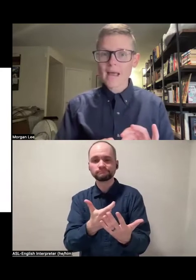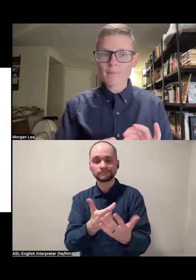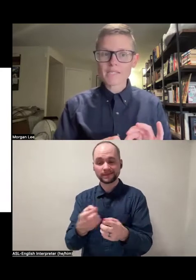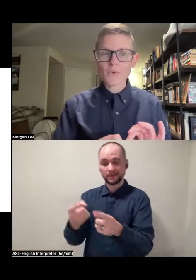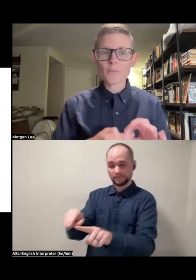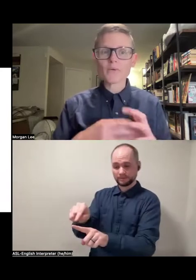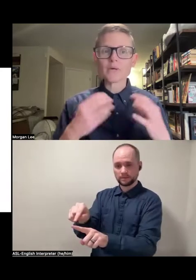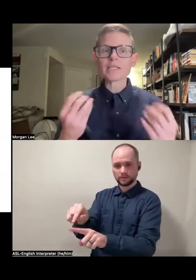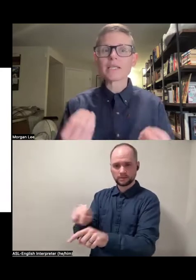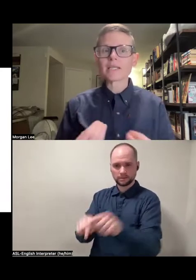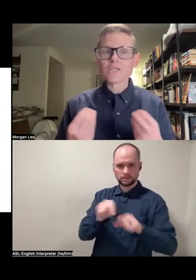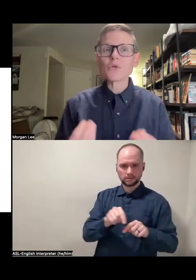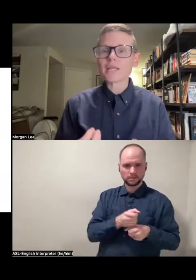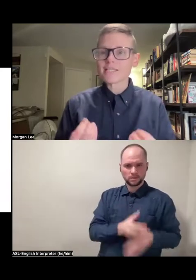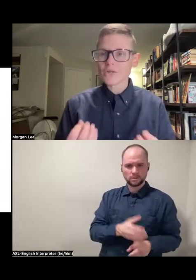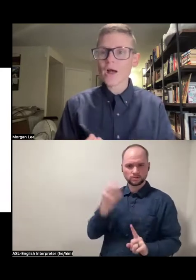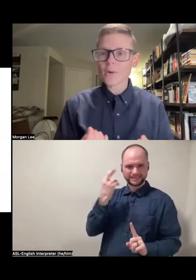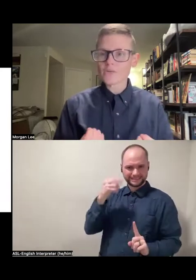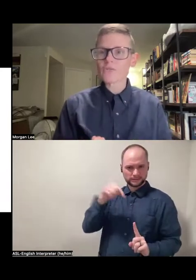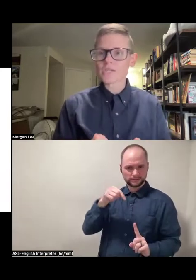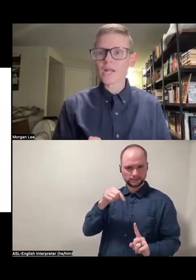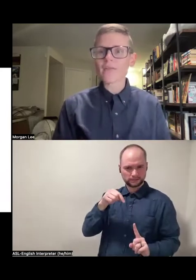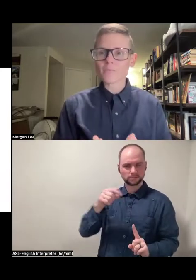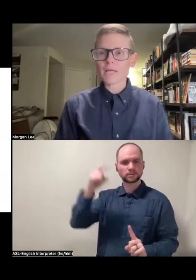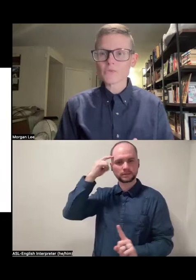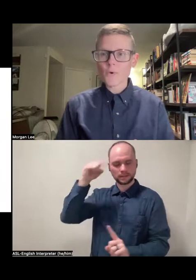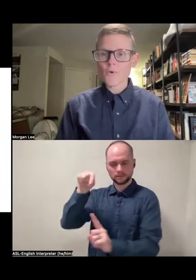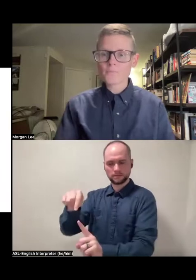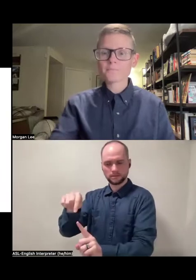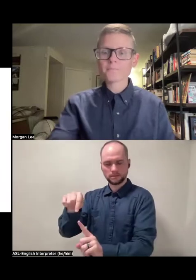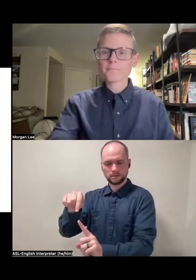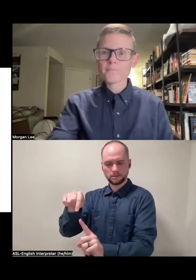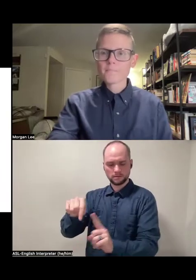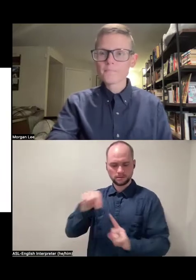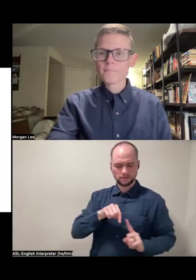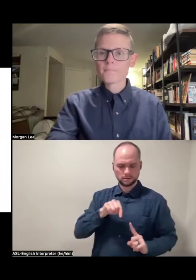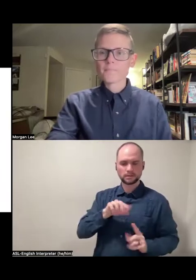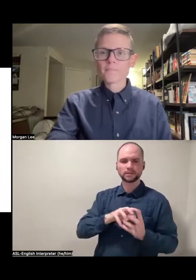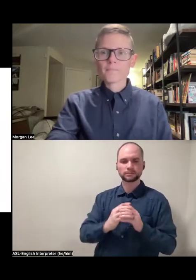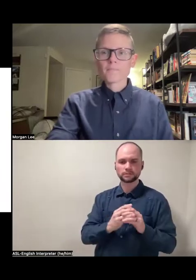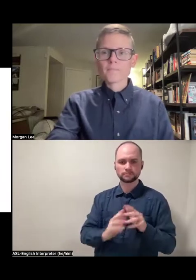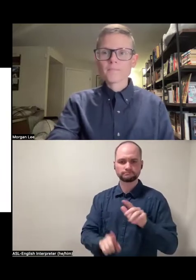these things happen. So I want you to continue to consider how intersectionality plays a role.